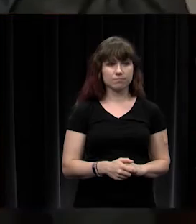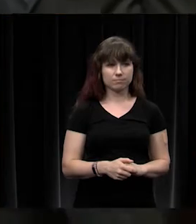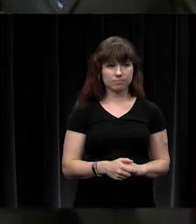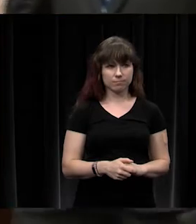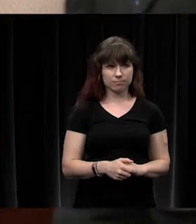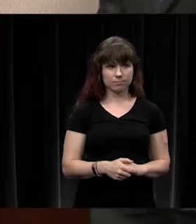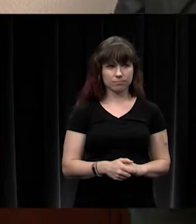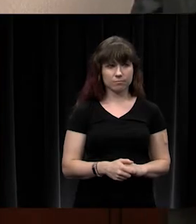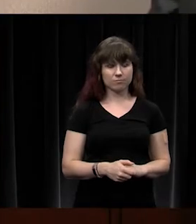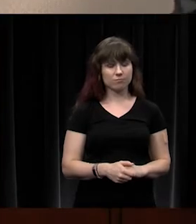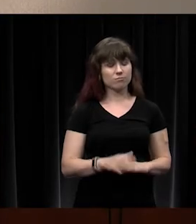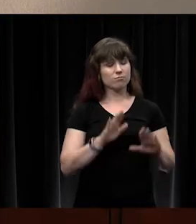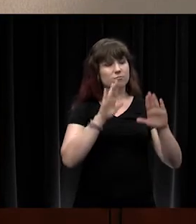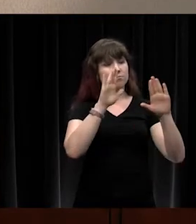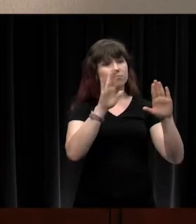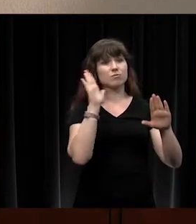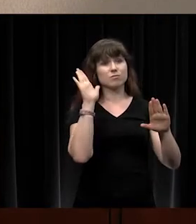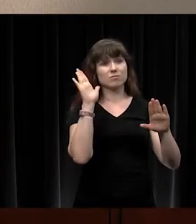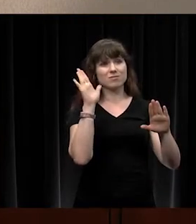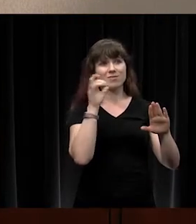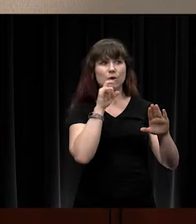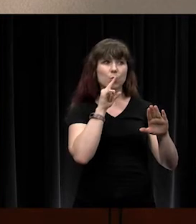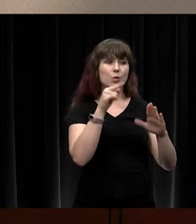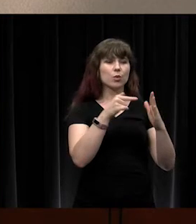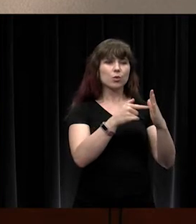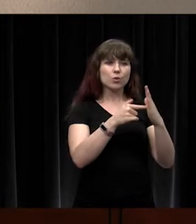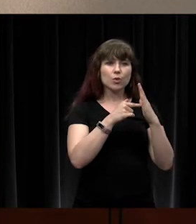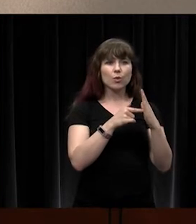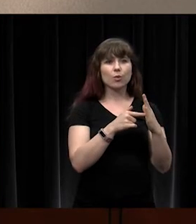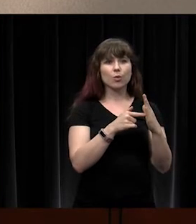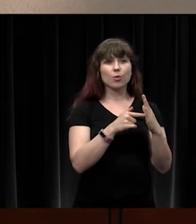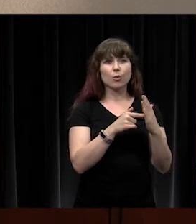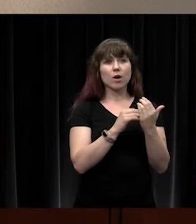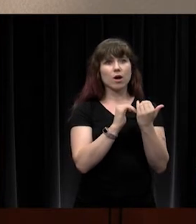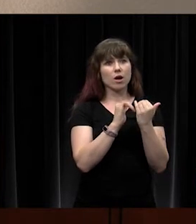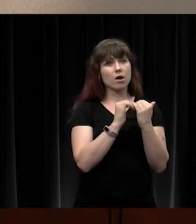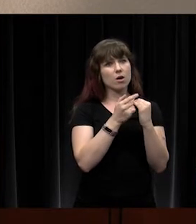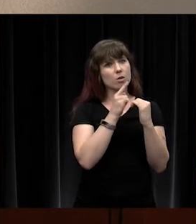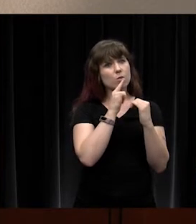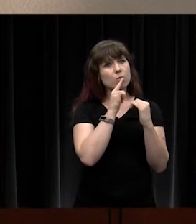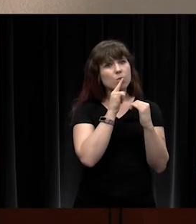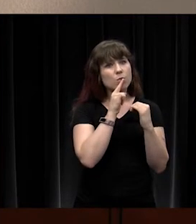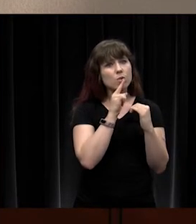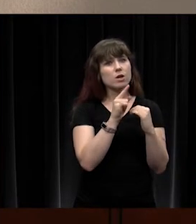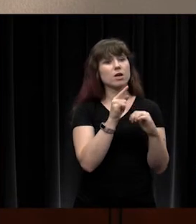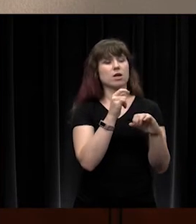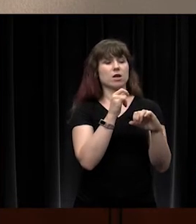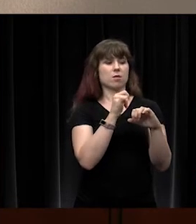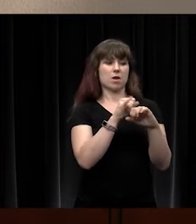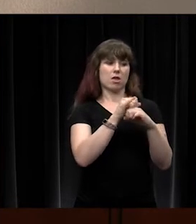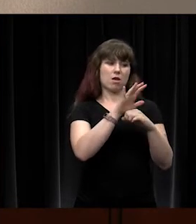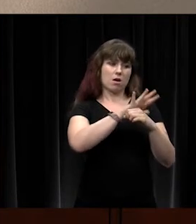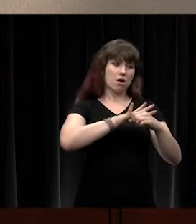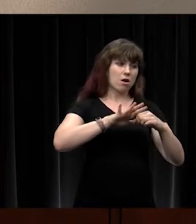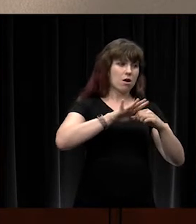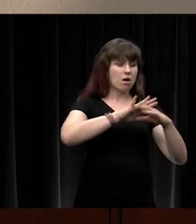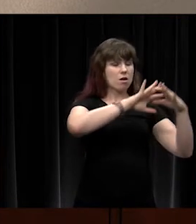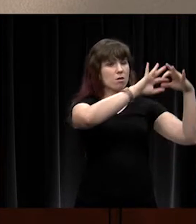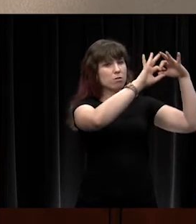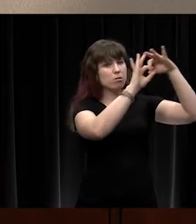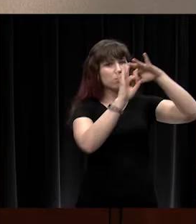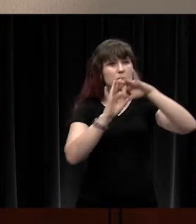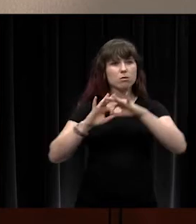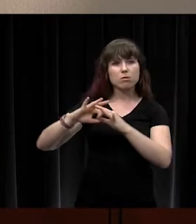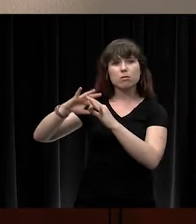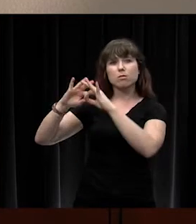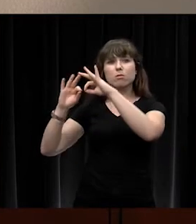you. It's a great presentation, but what it doesn't really show unless you've walked that building is how they really made it flow. Every floor in the building does not match